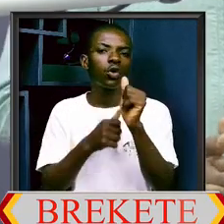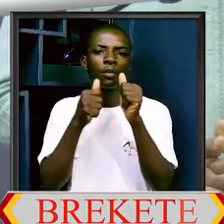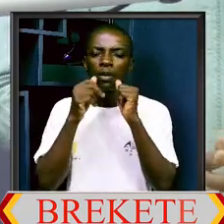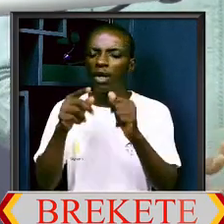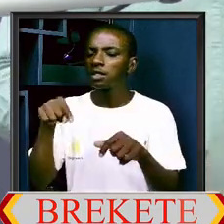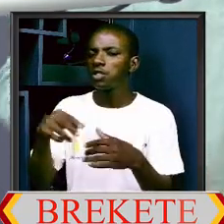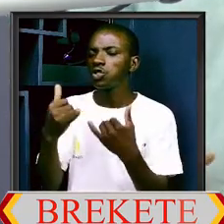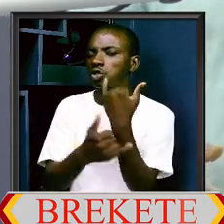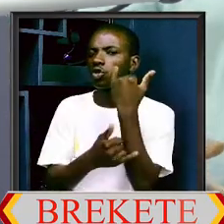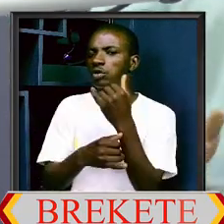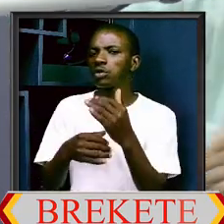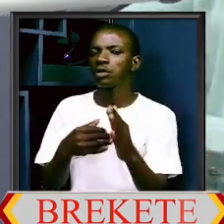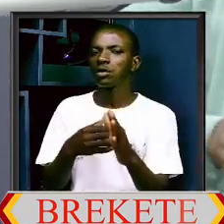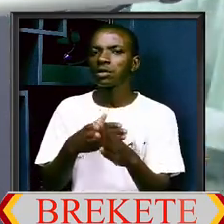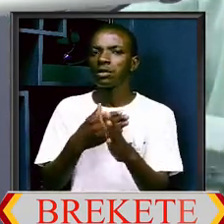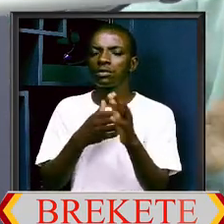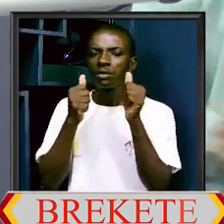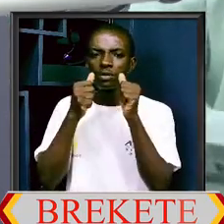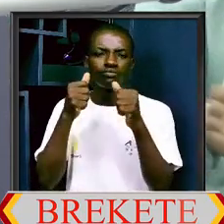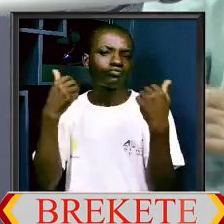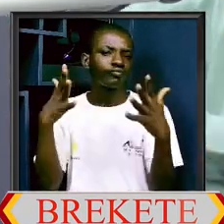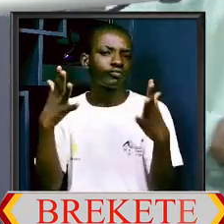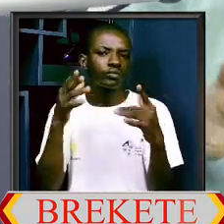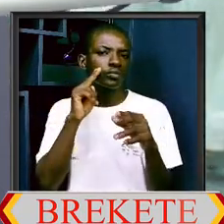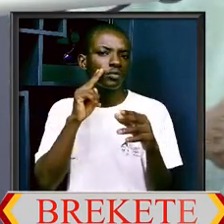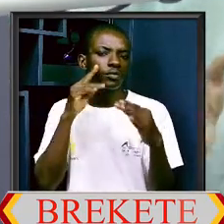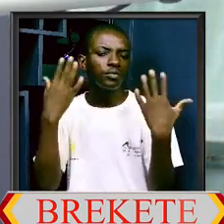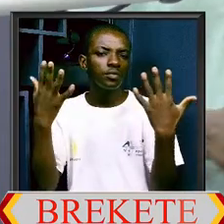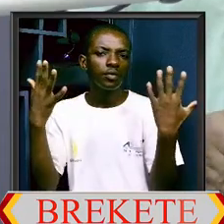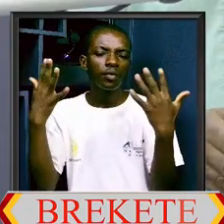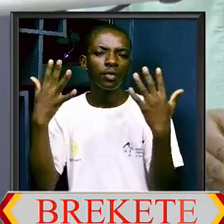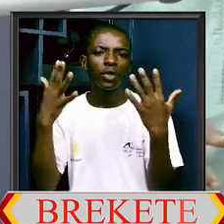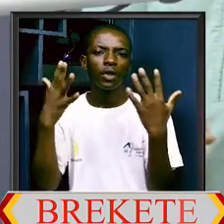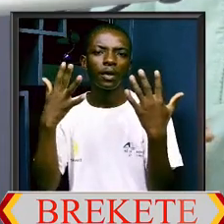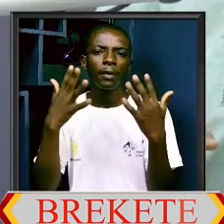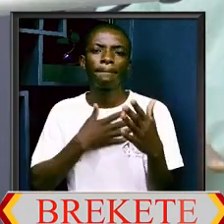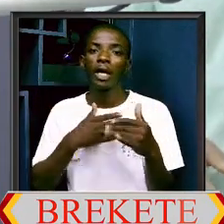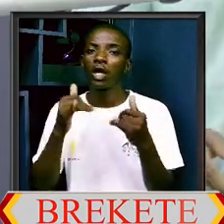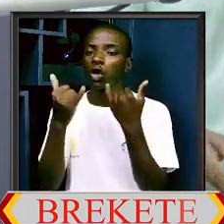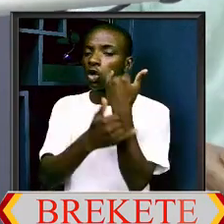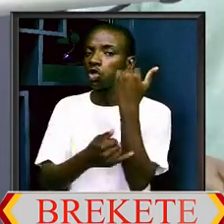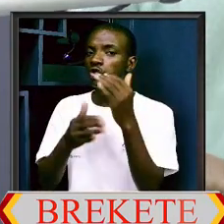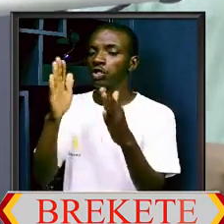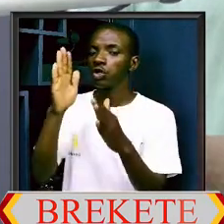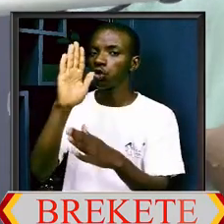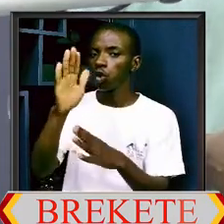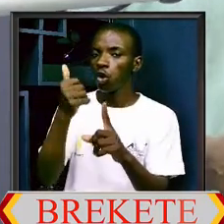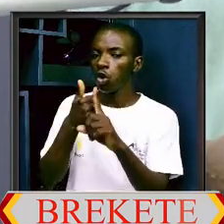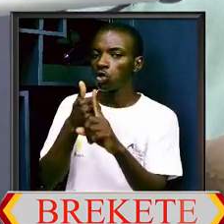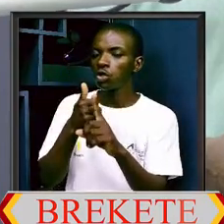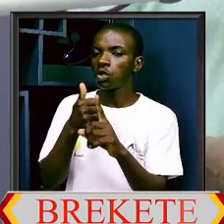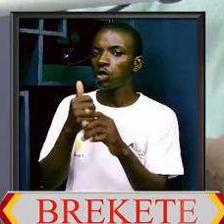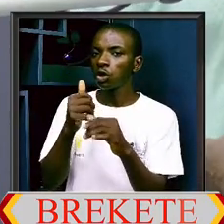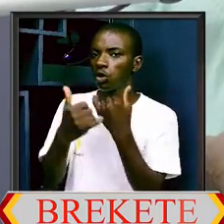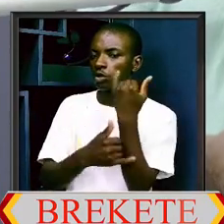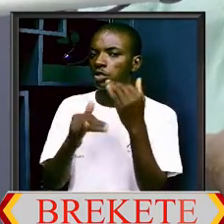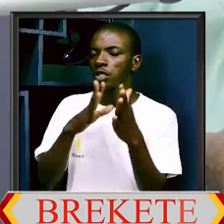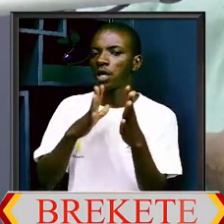country make we appreciate Nigeria and my country my country your country our